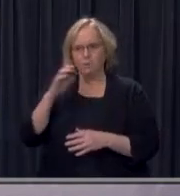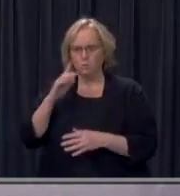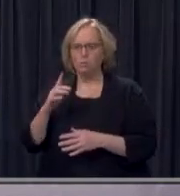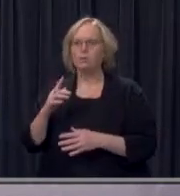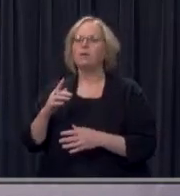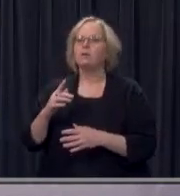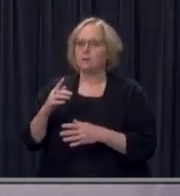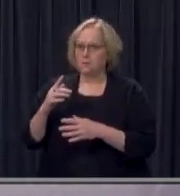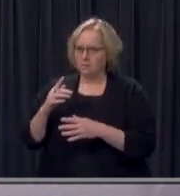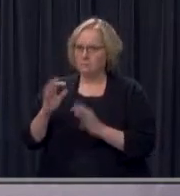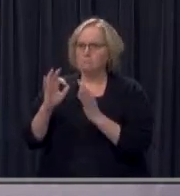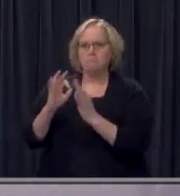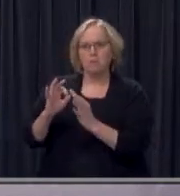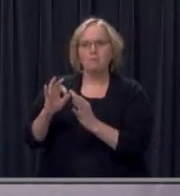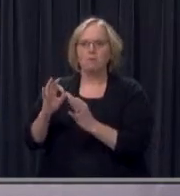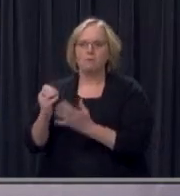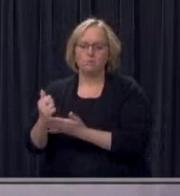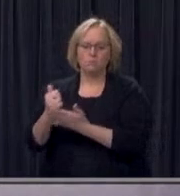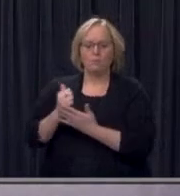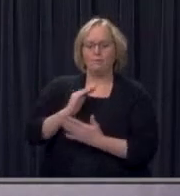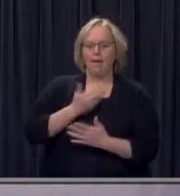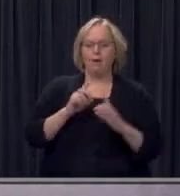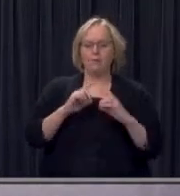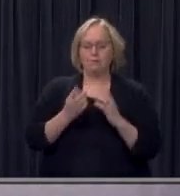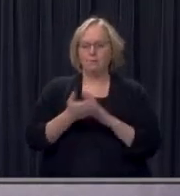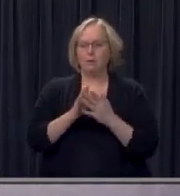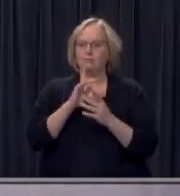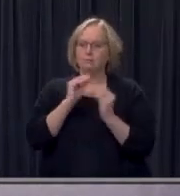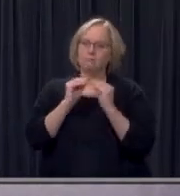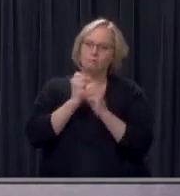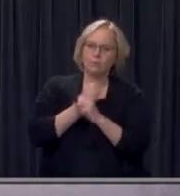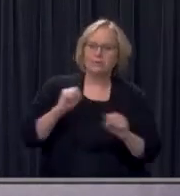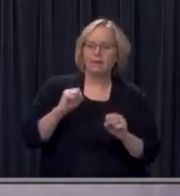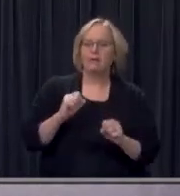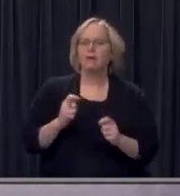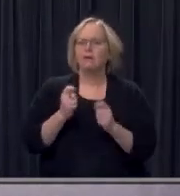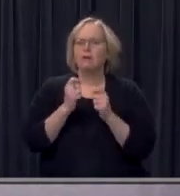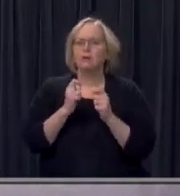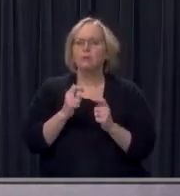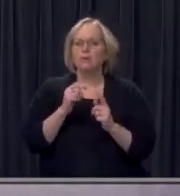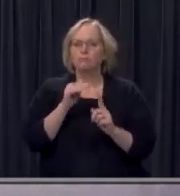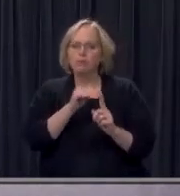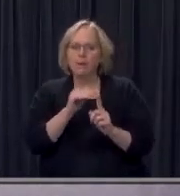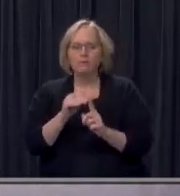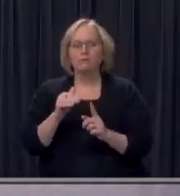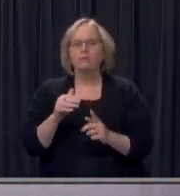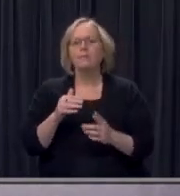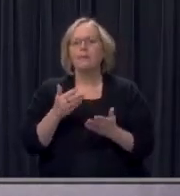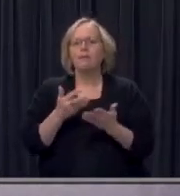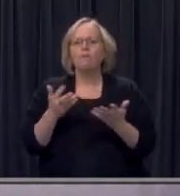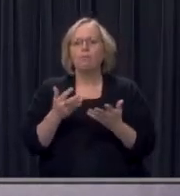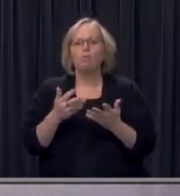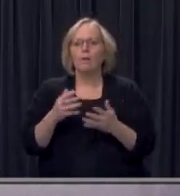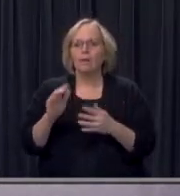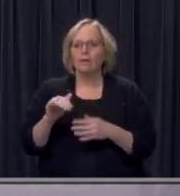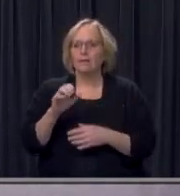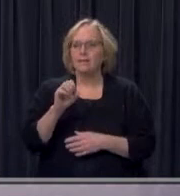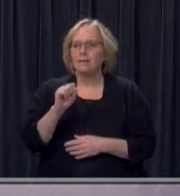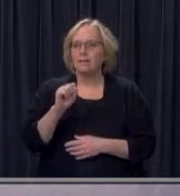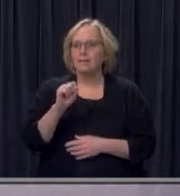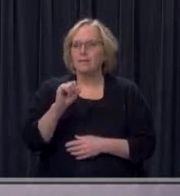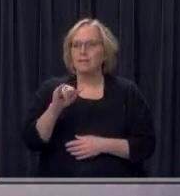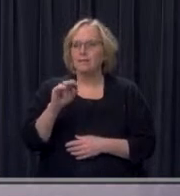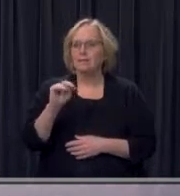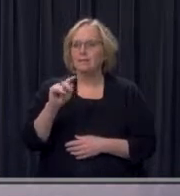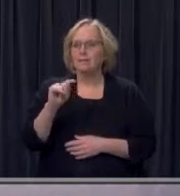of the safest districts in the area. I'll do a quick reminder of what the product is. So CENTEGIX is the company, Crisis Alert is the